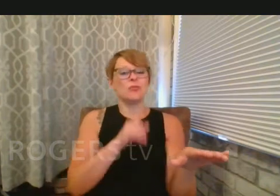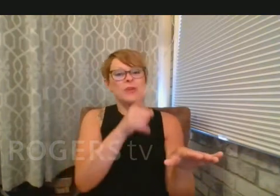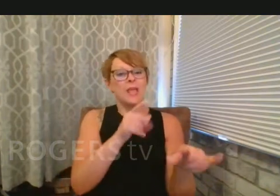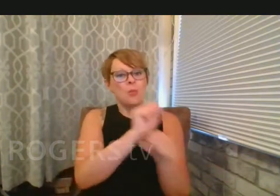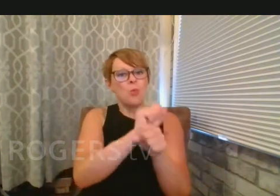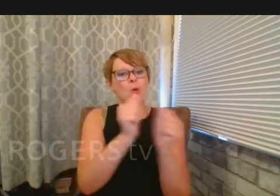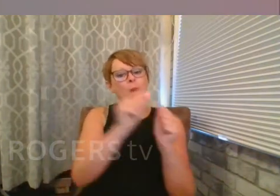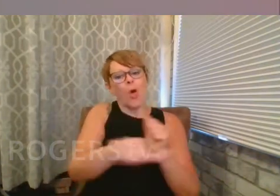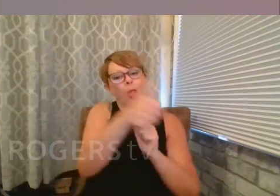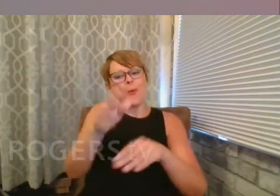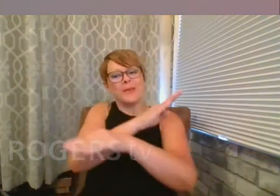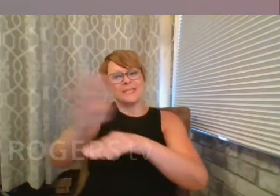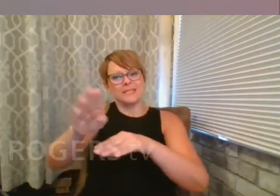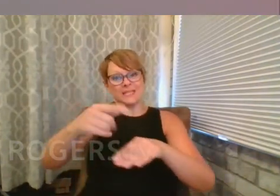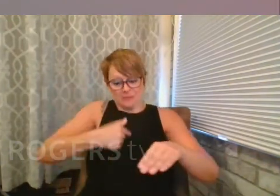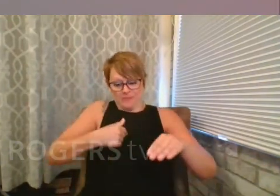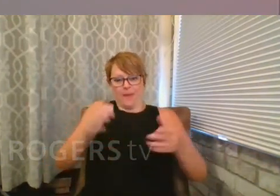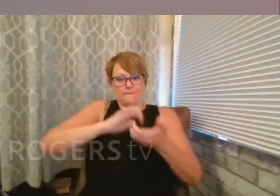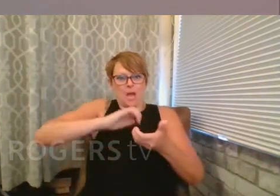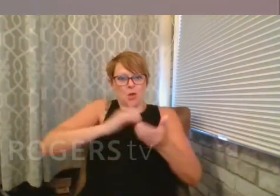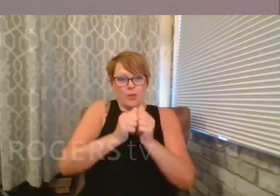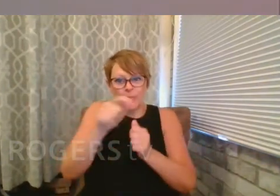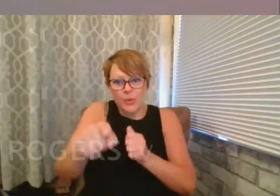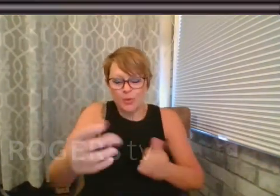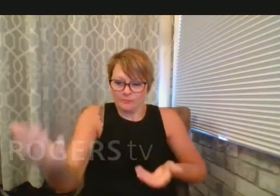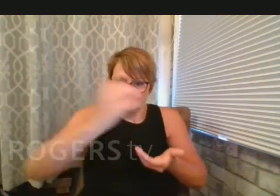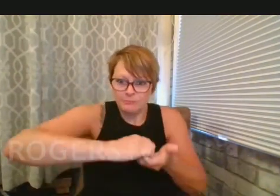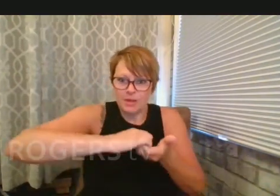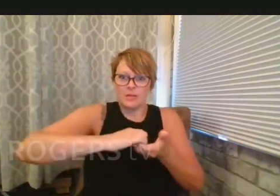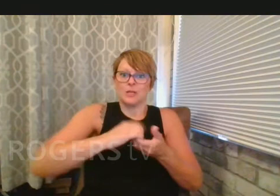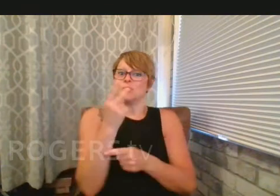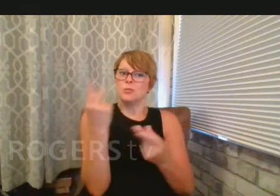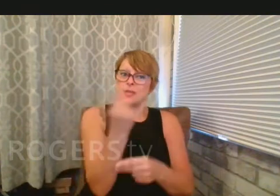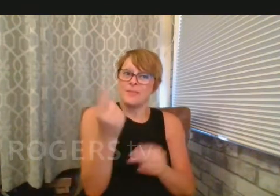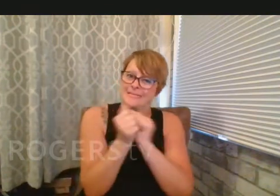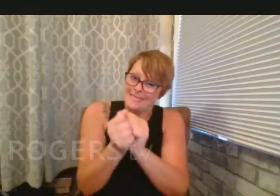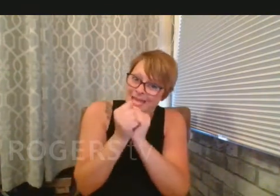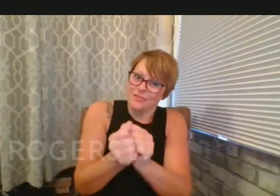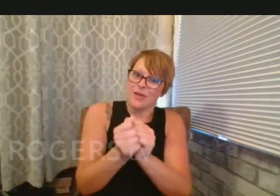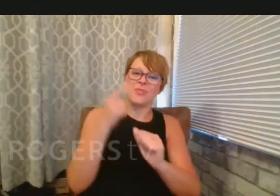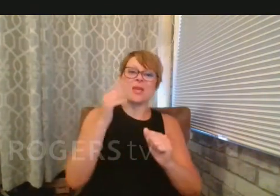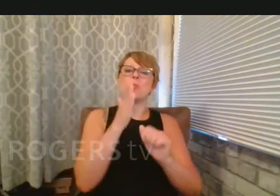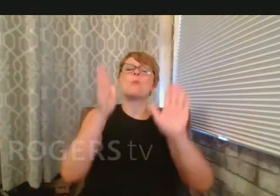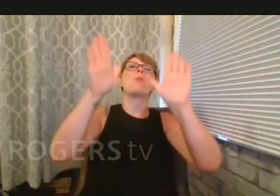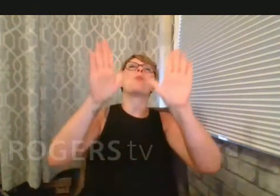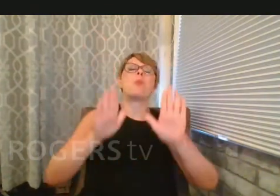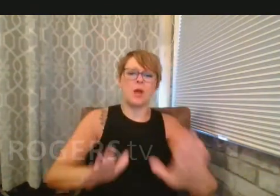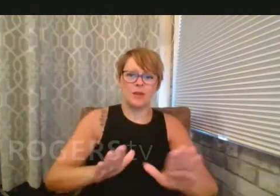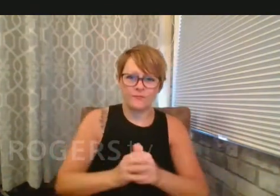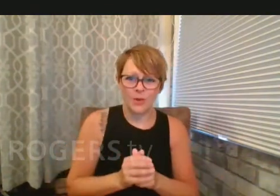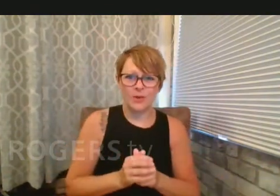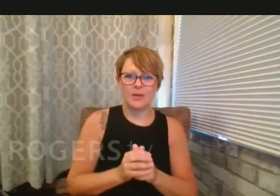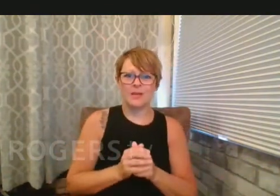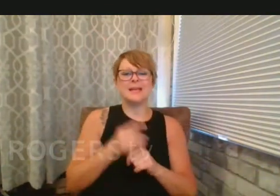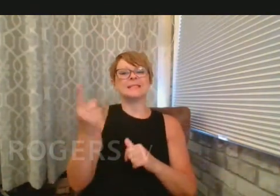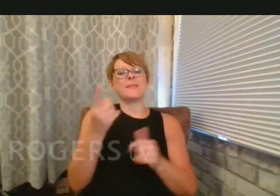these things, Exactly. doing something together, that is our advantage. One thing that I wanted to announce